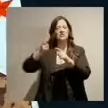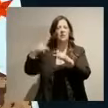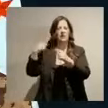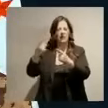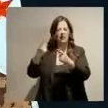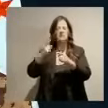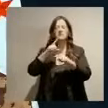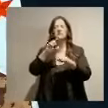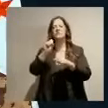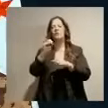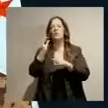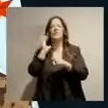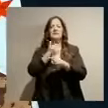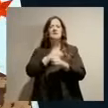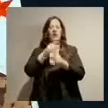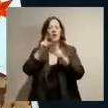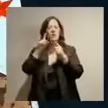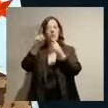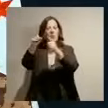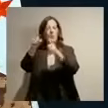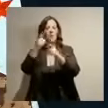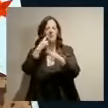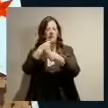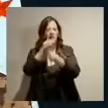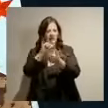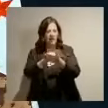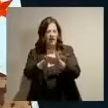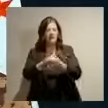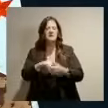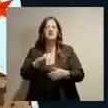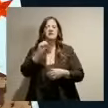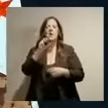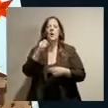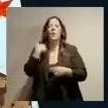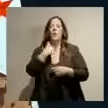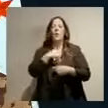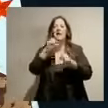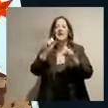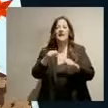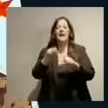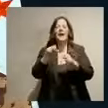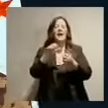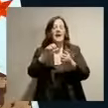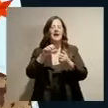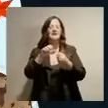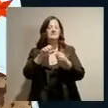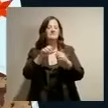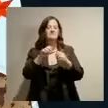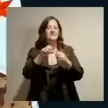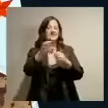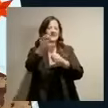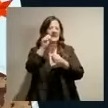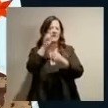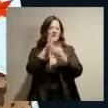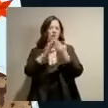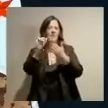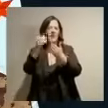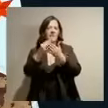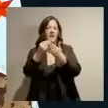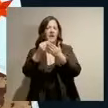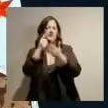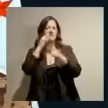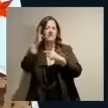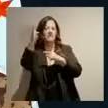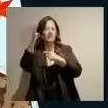those historical level of growth and set aside in our budget plan a portion of that money and not spend it till